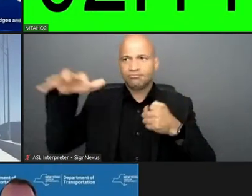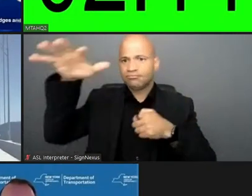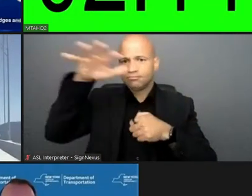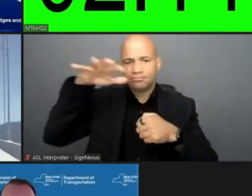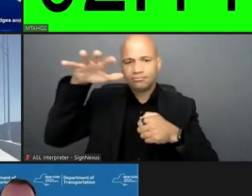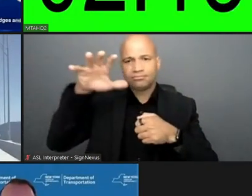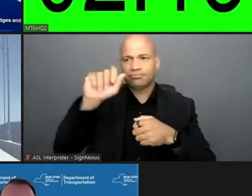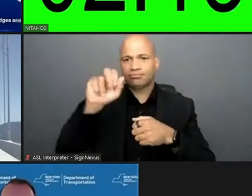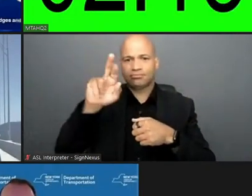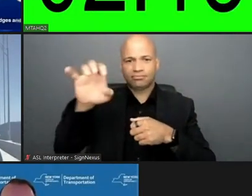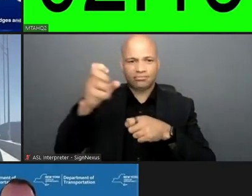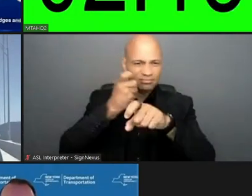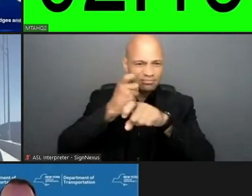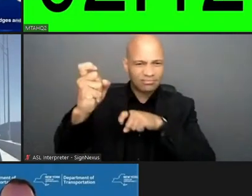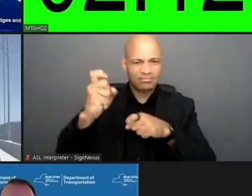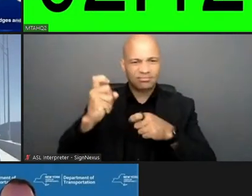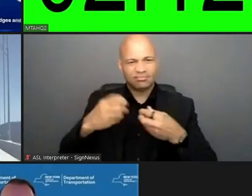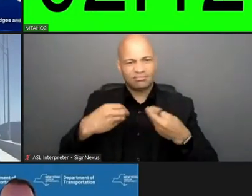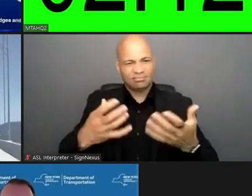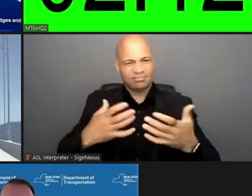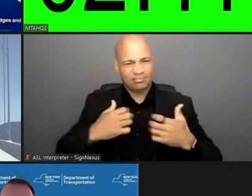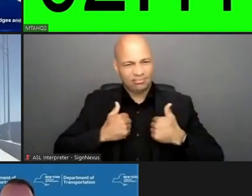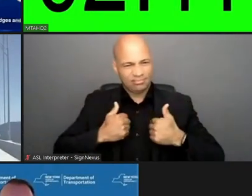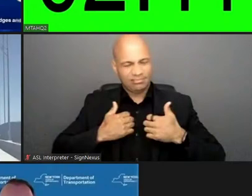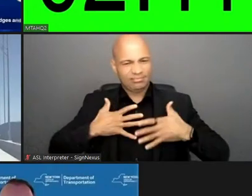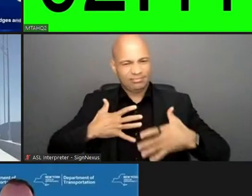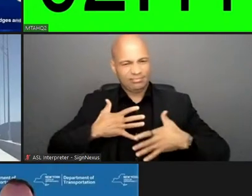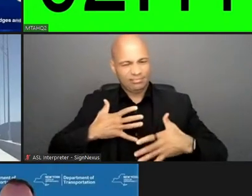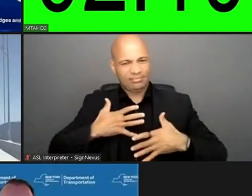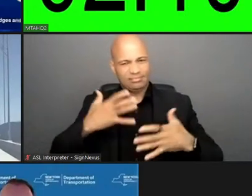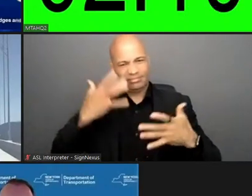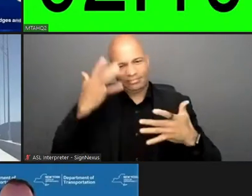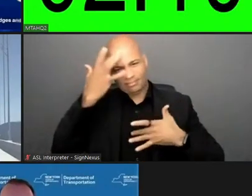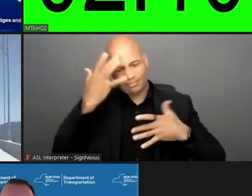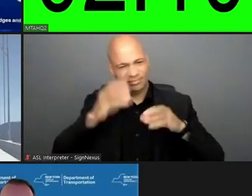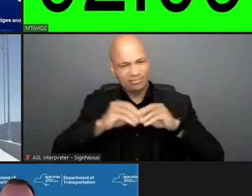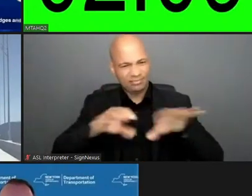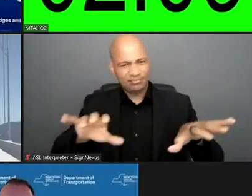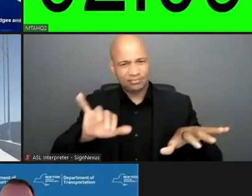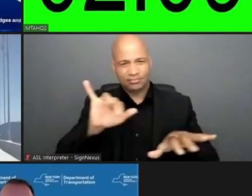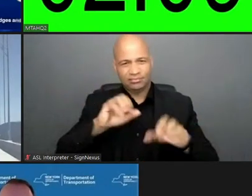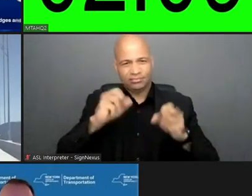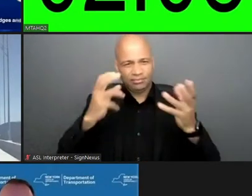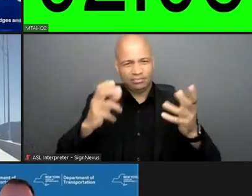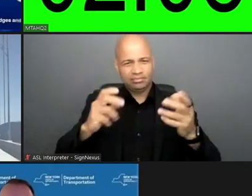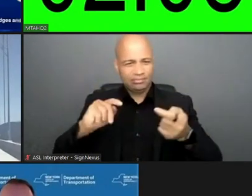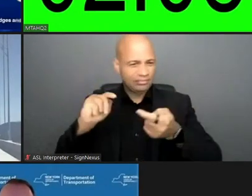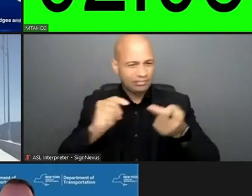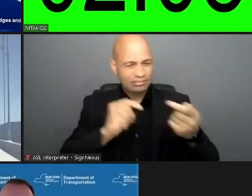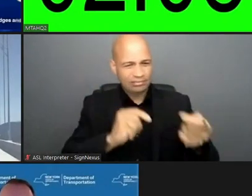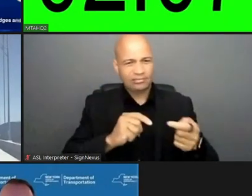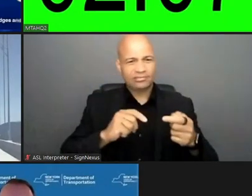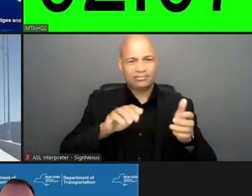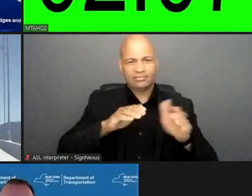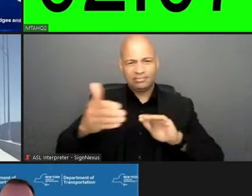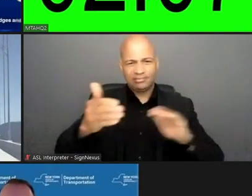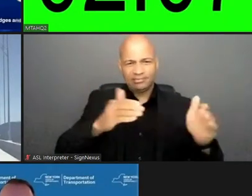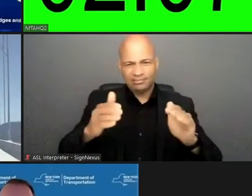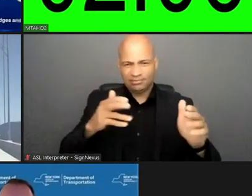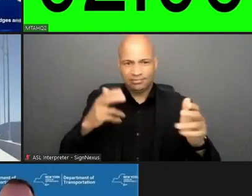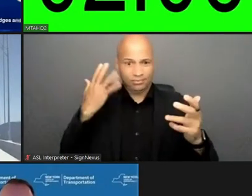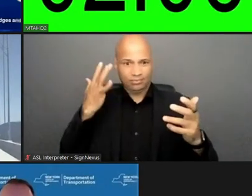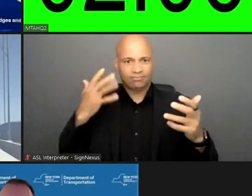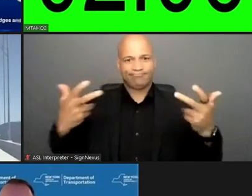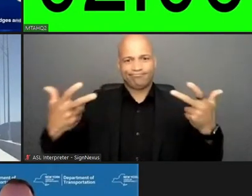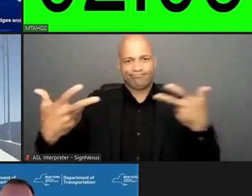cut air pollution that causes asthma and so many kids and I want to reduce the thousands of horrific injuries and deaths drivers cause on our streets every year